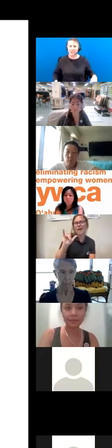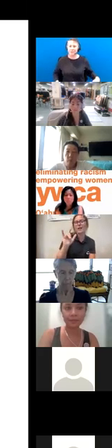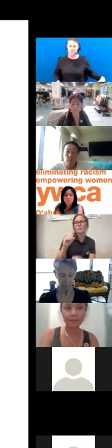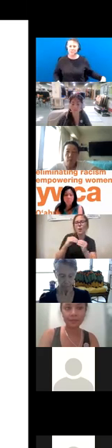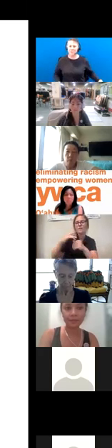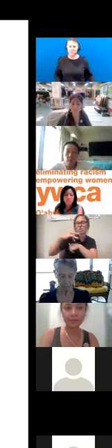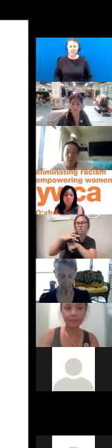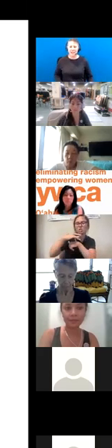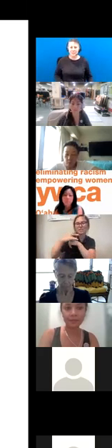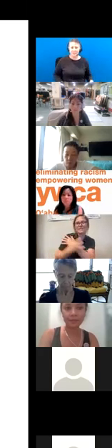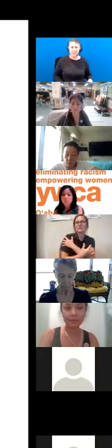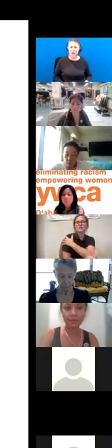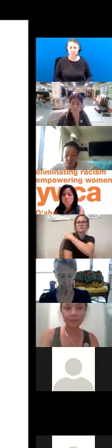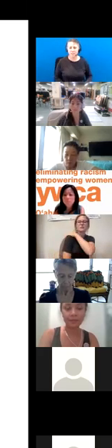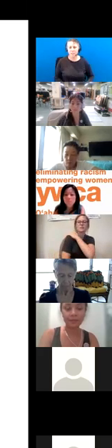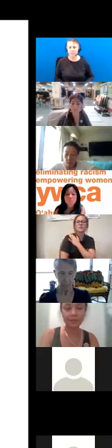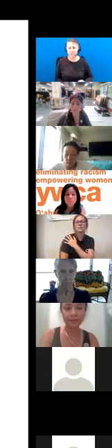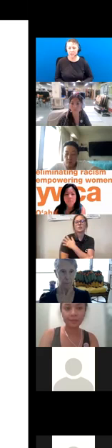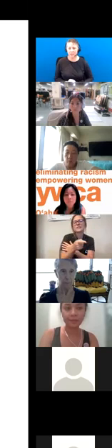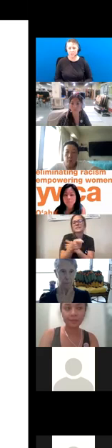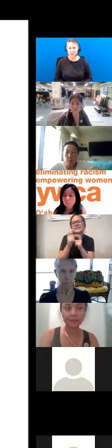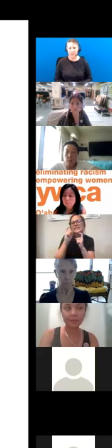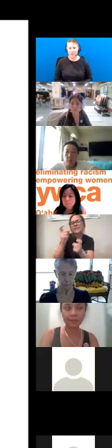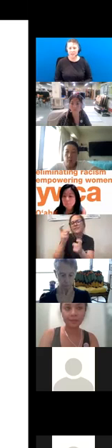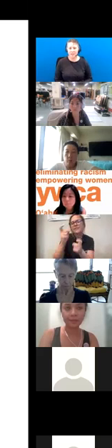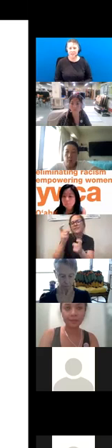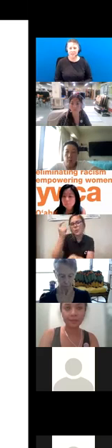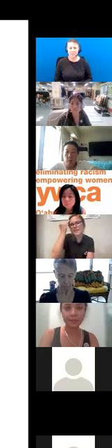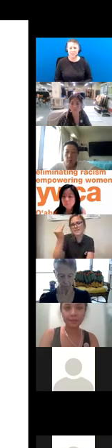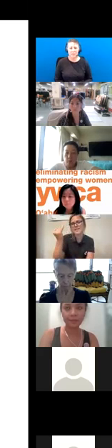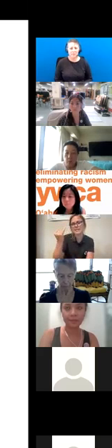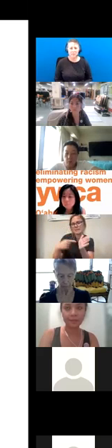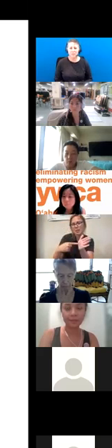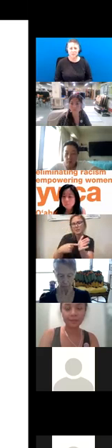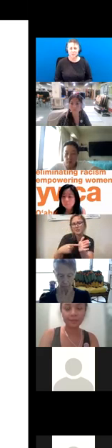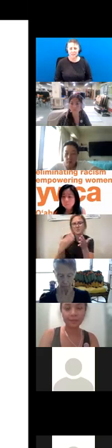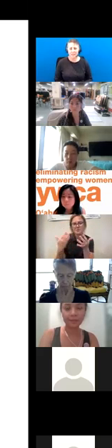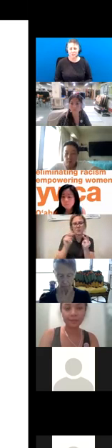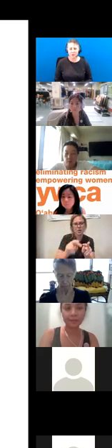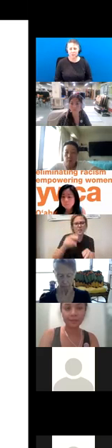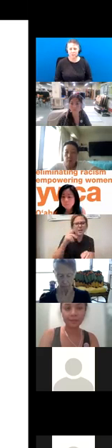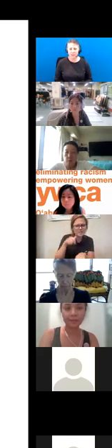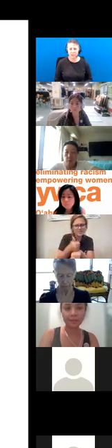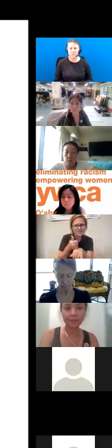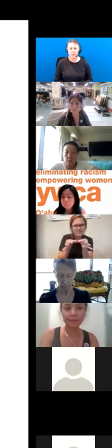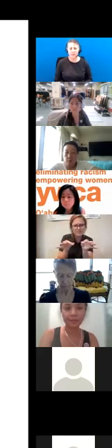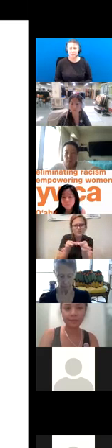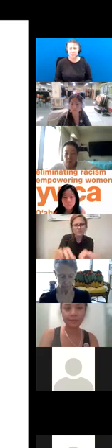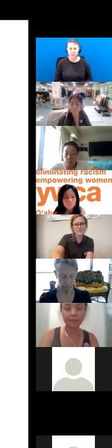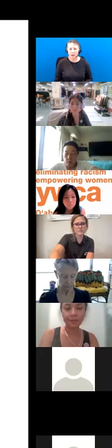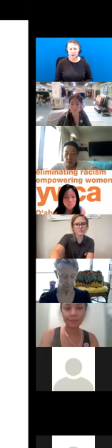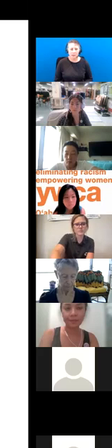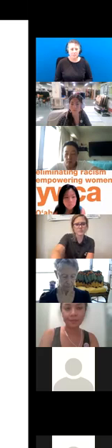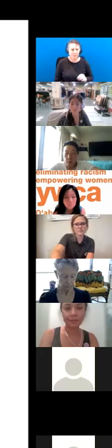sign language, it's through tactile touch. It's the use of touch. And this will give you just a sense of what that looks